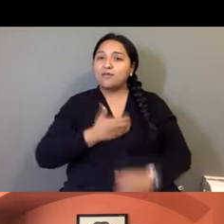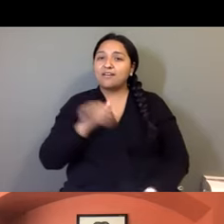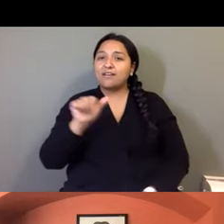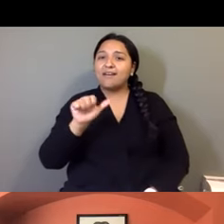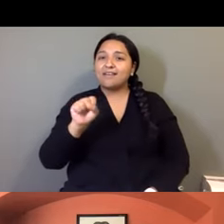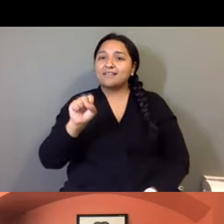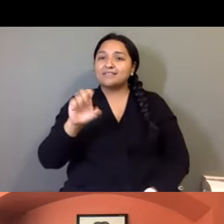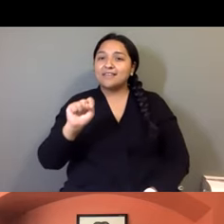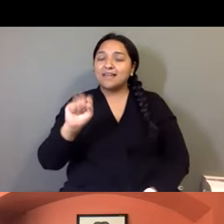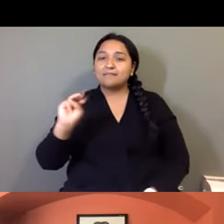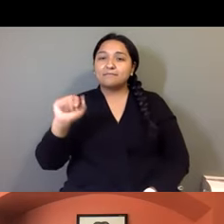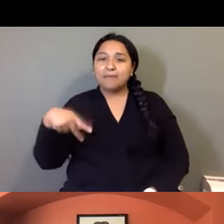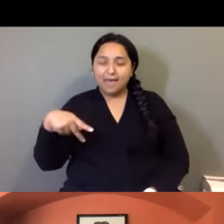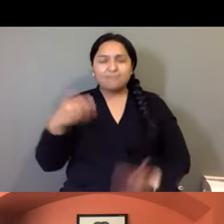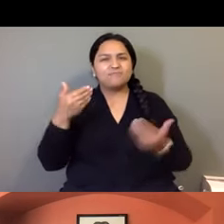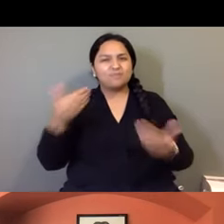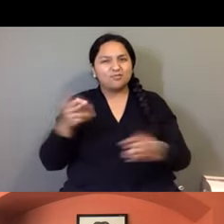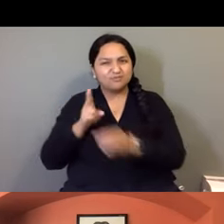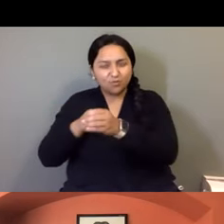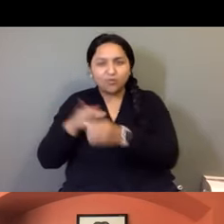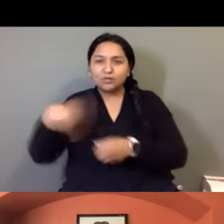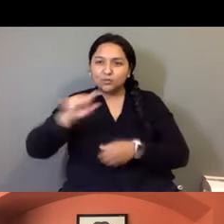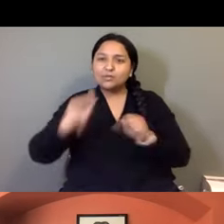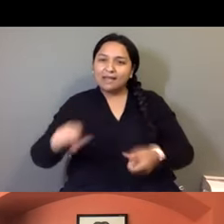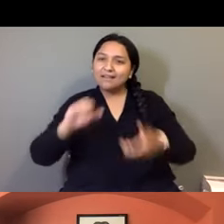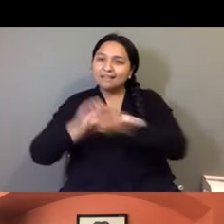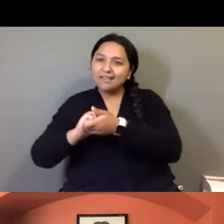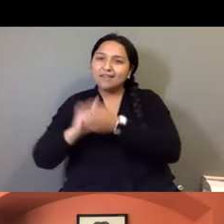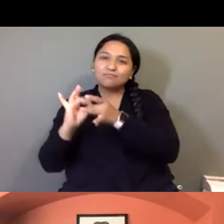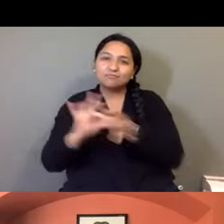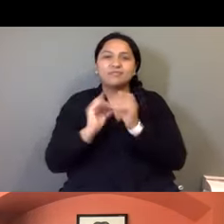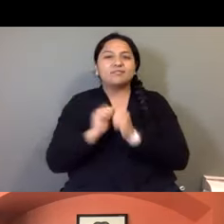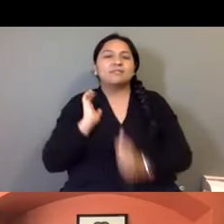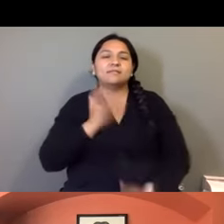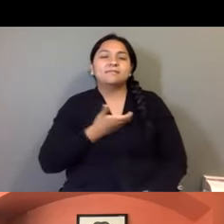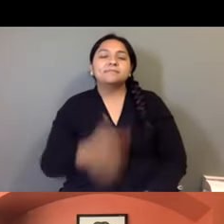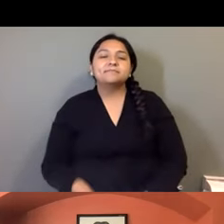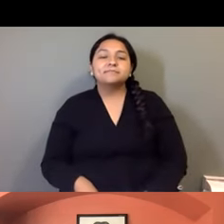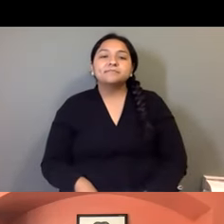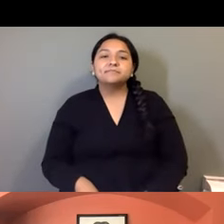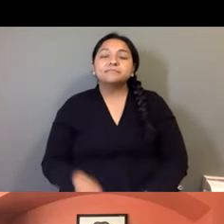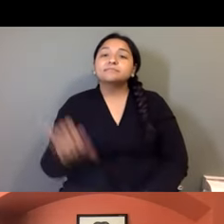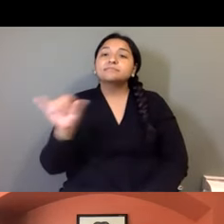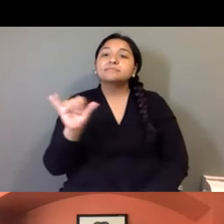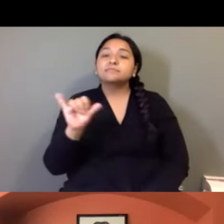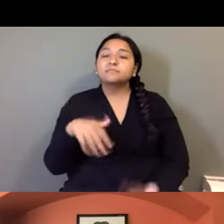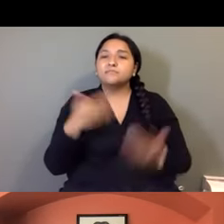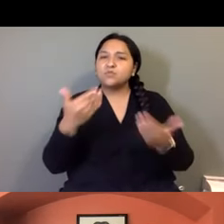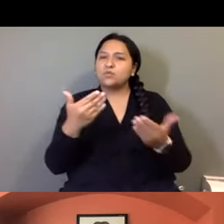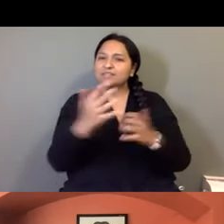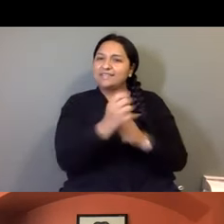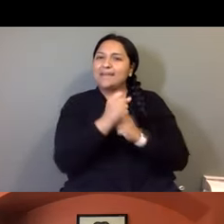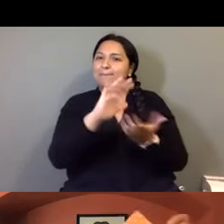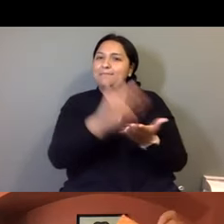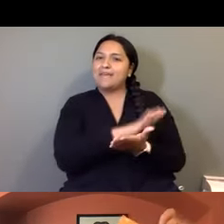there so you could get work, so that you could collaborate, so that you could join with us. Also, grab a sheet of paper